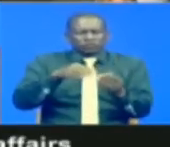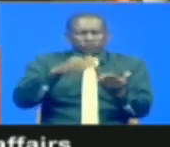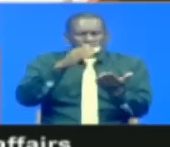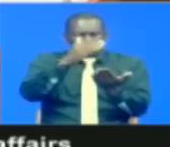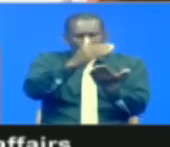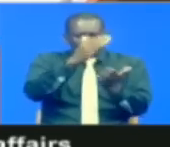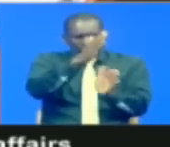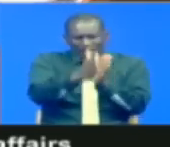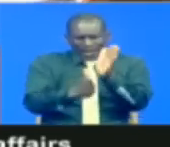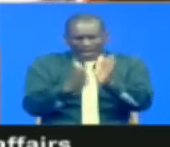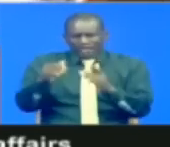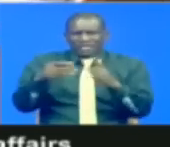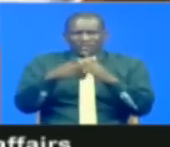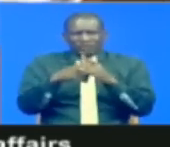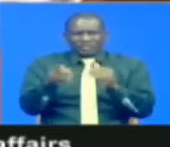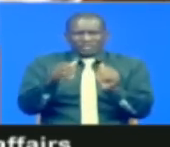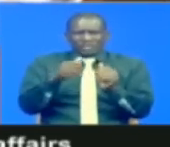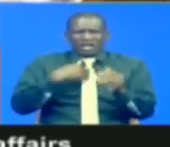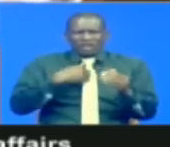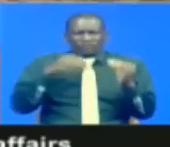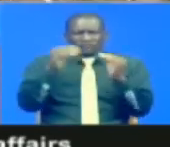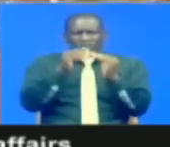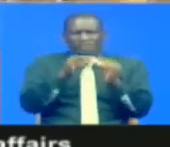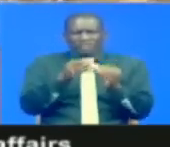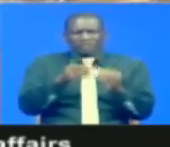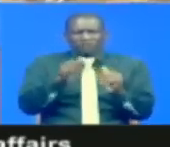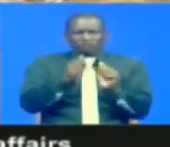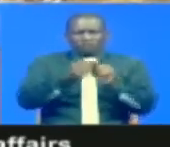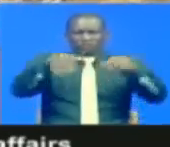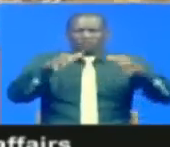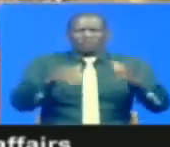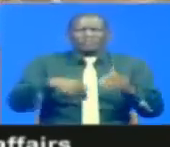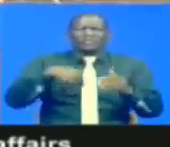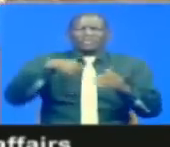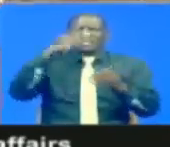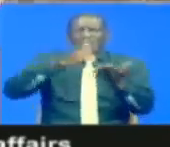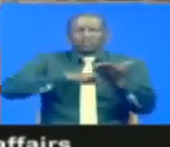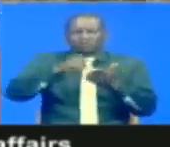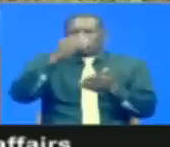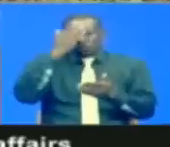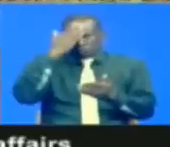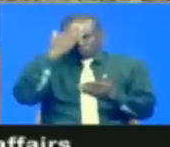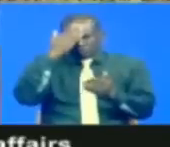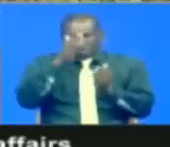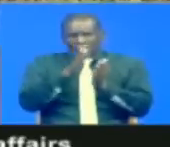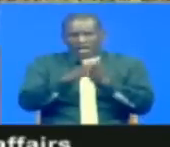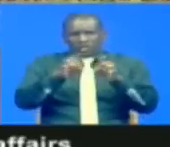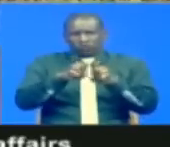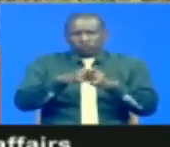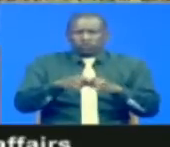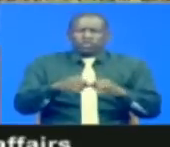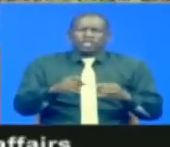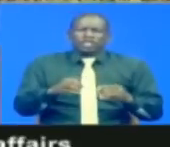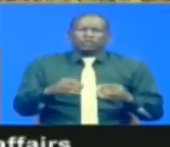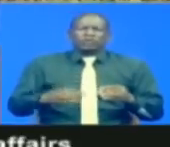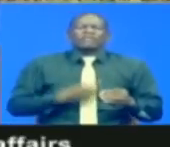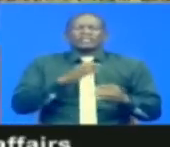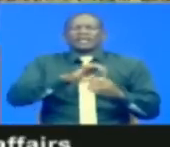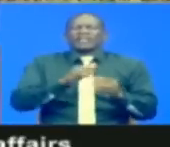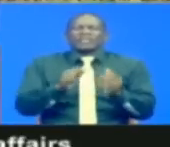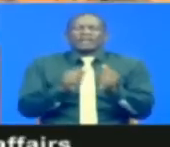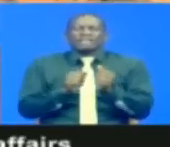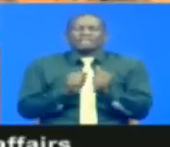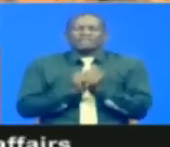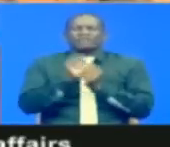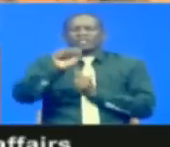holding sessions with farmers in Zoia next week on Monday and make stops in 15 other towns in the next